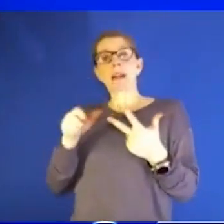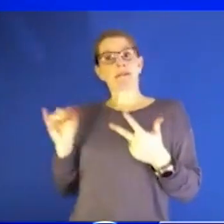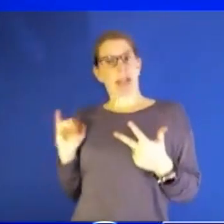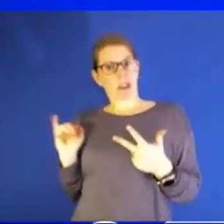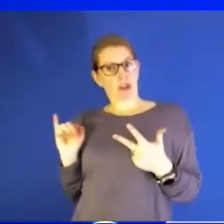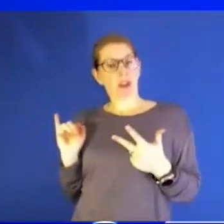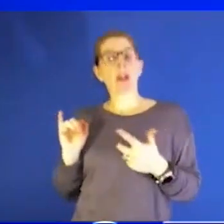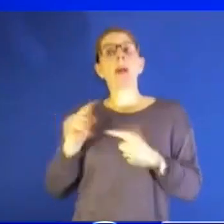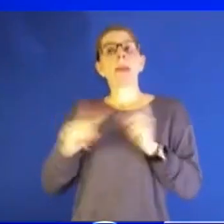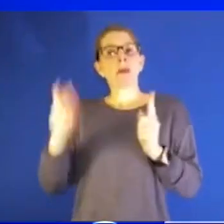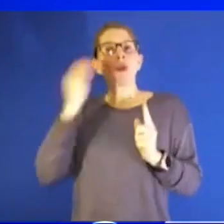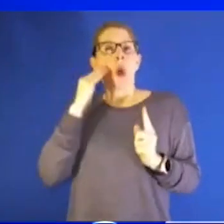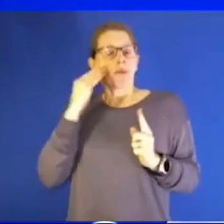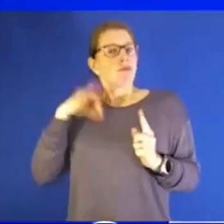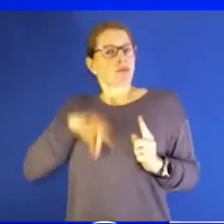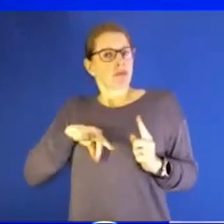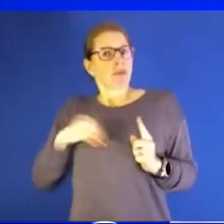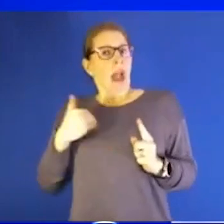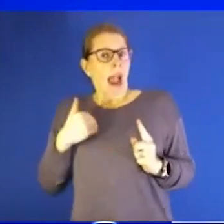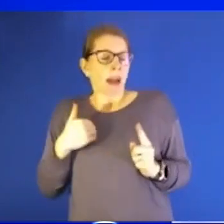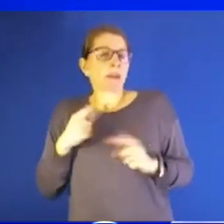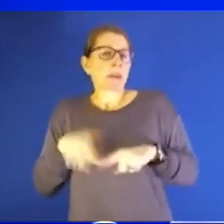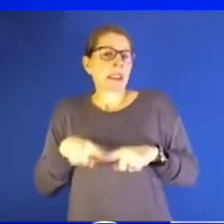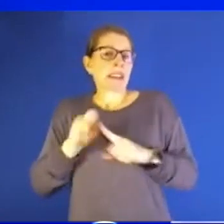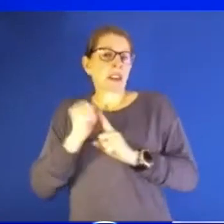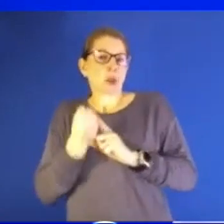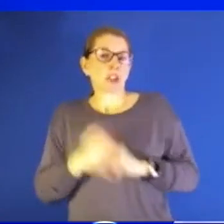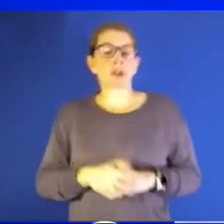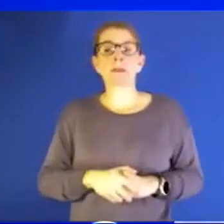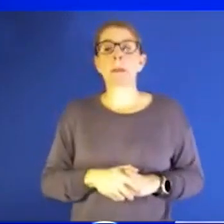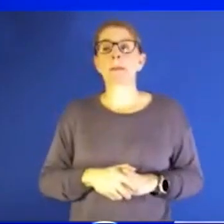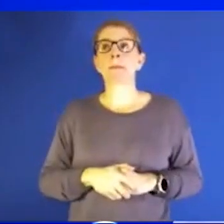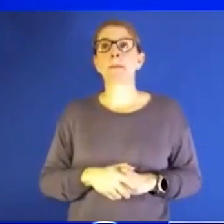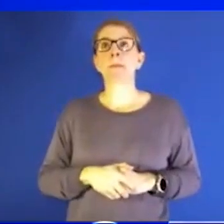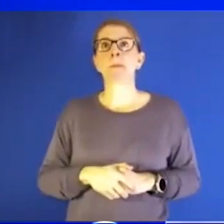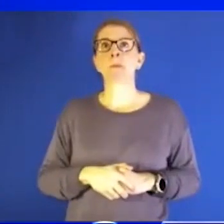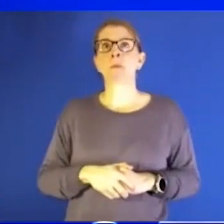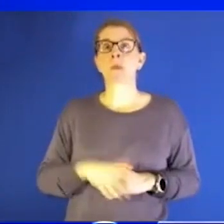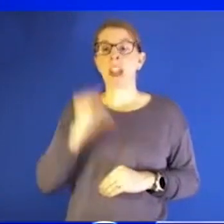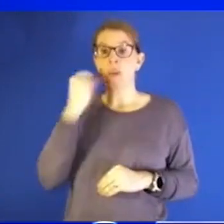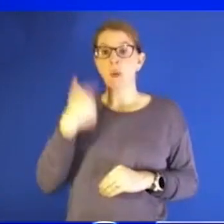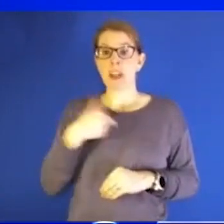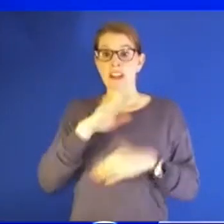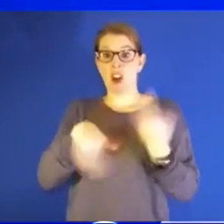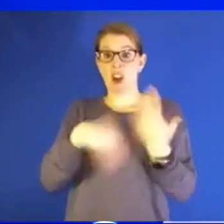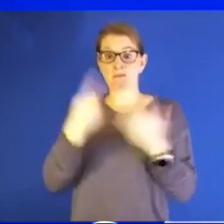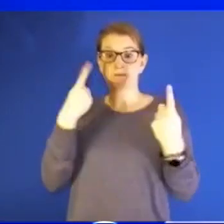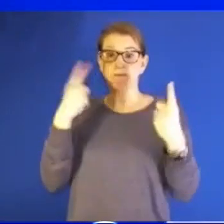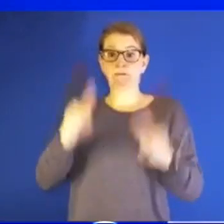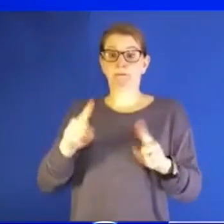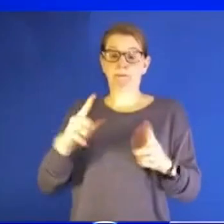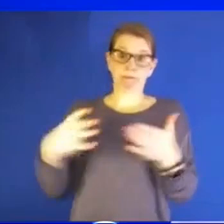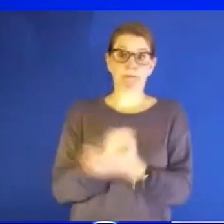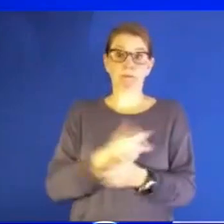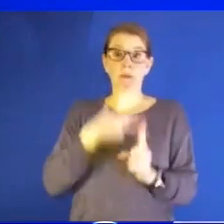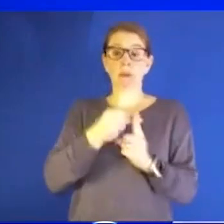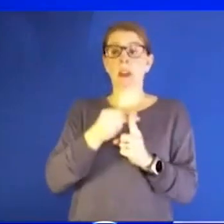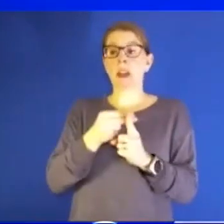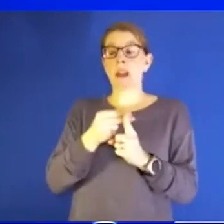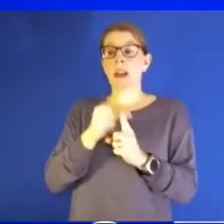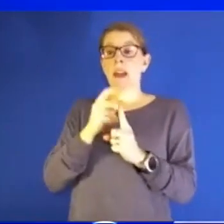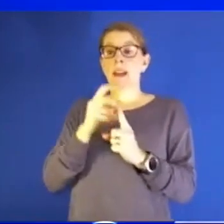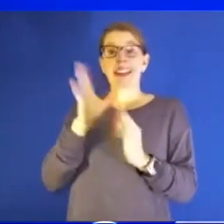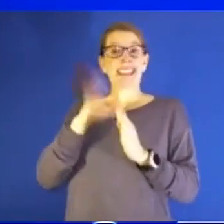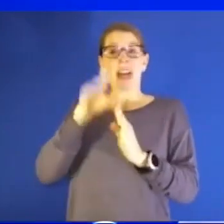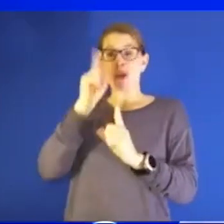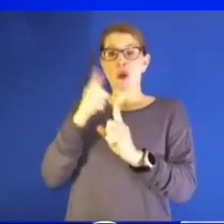some instances. So I think if we can get on board, and I think the main goal here, whether you're masked or unmasked, the main goal in our